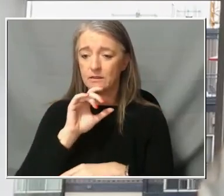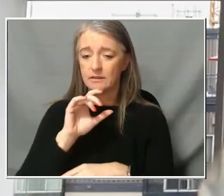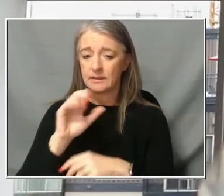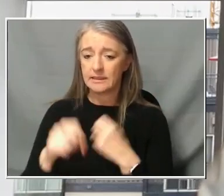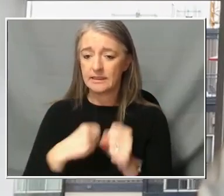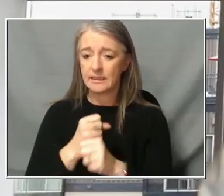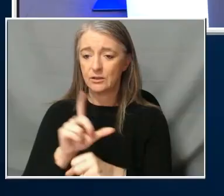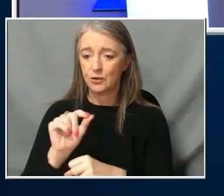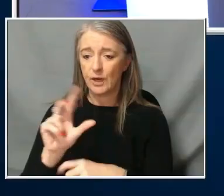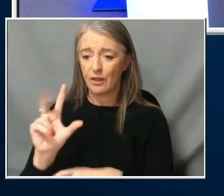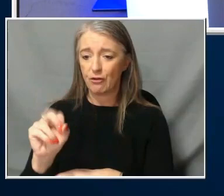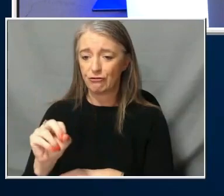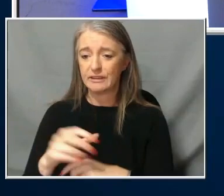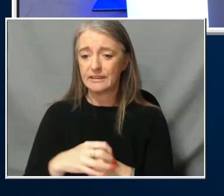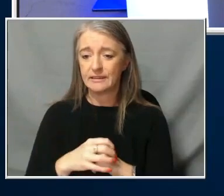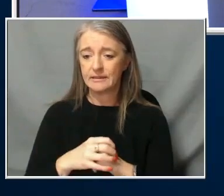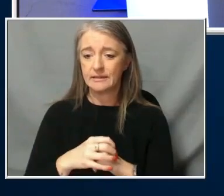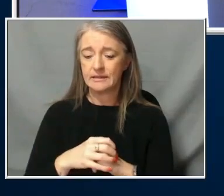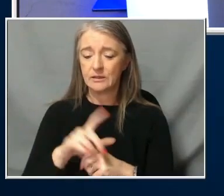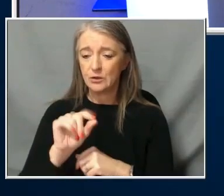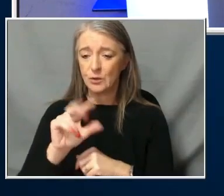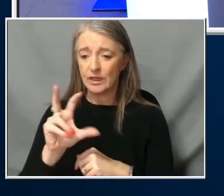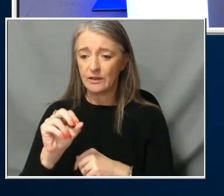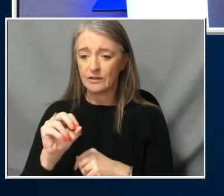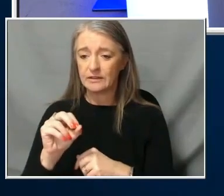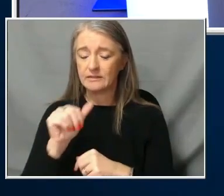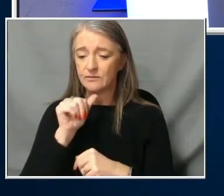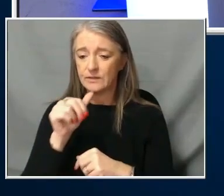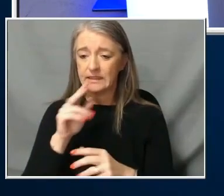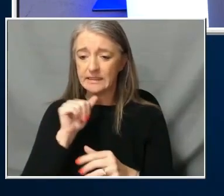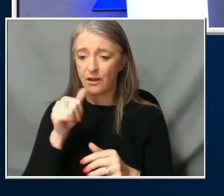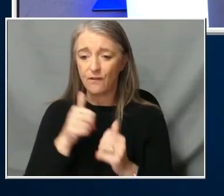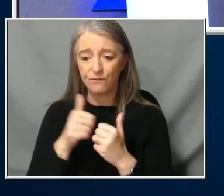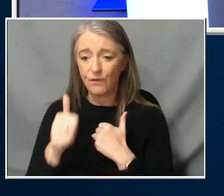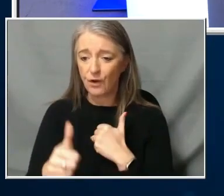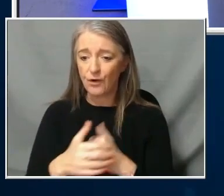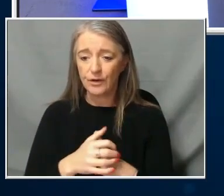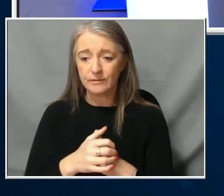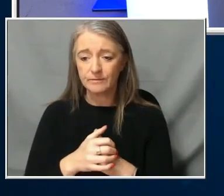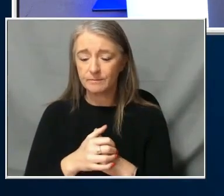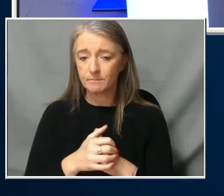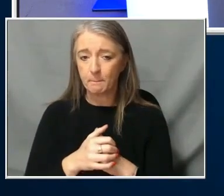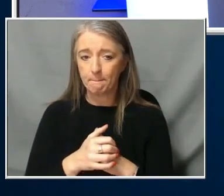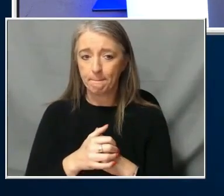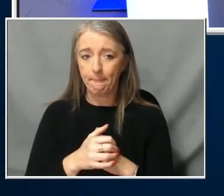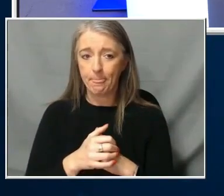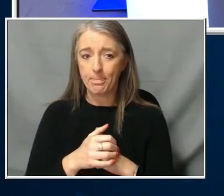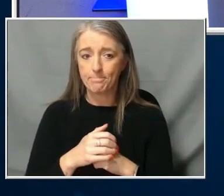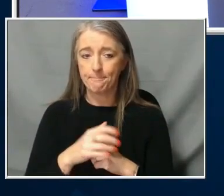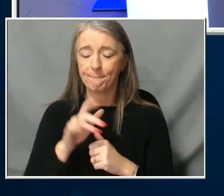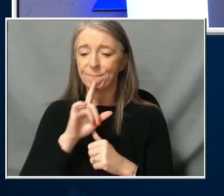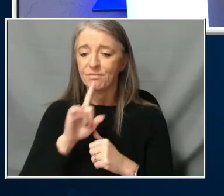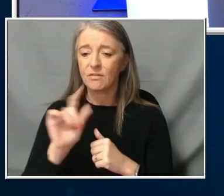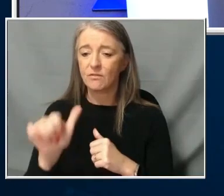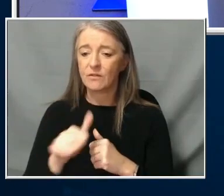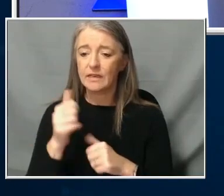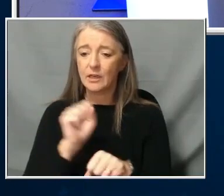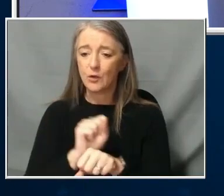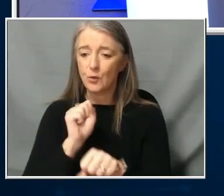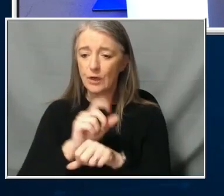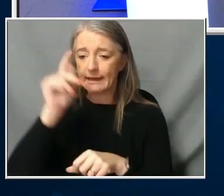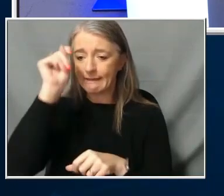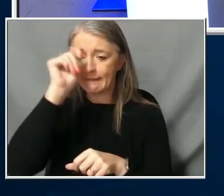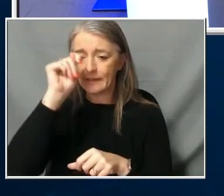2030. 2030 is really right around the corner. That's not far away. Are there any working theories? I